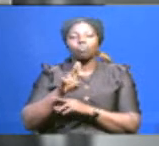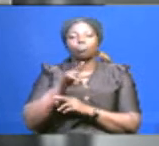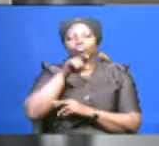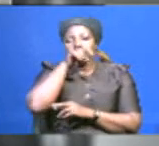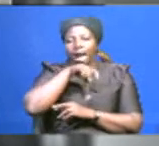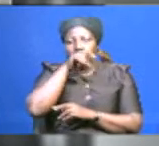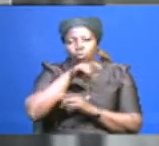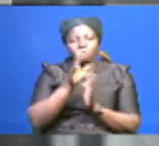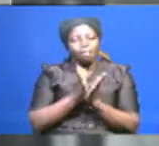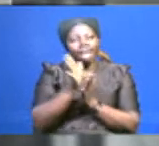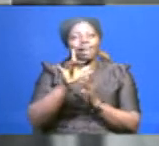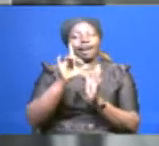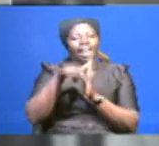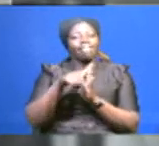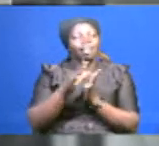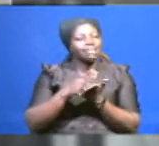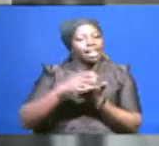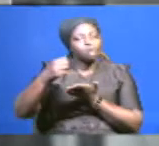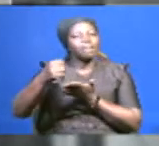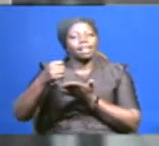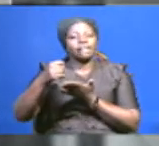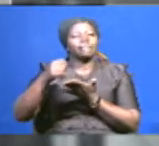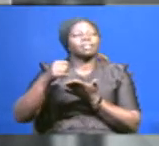membership in the branch. In